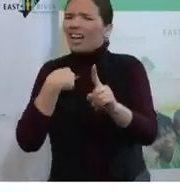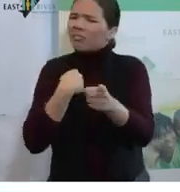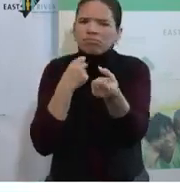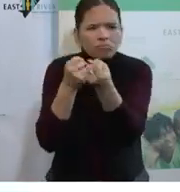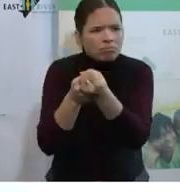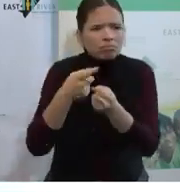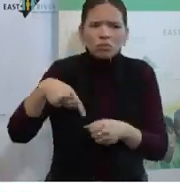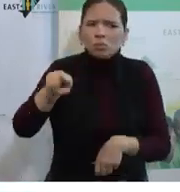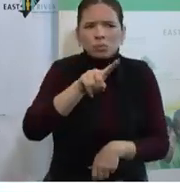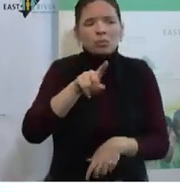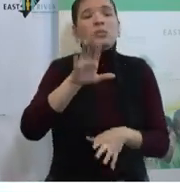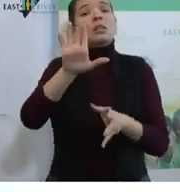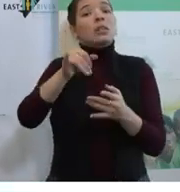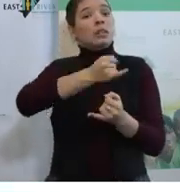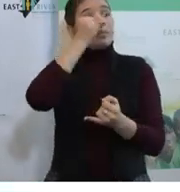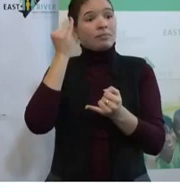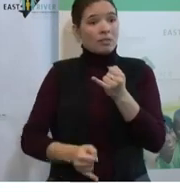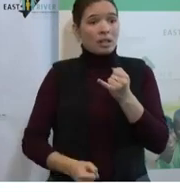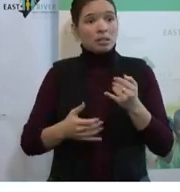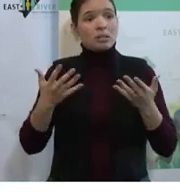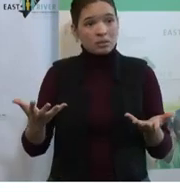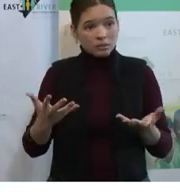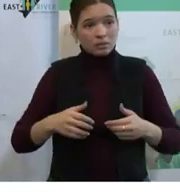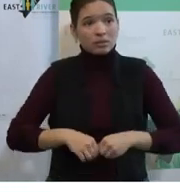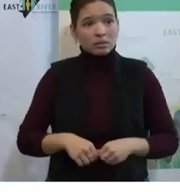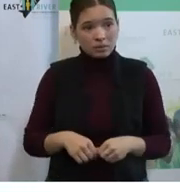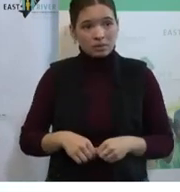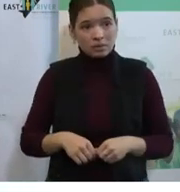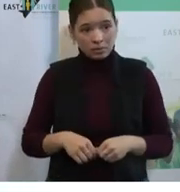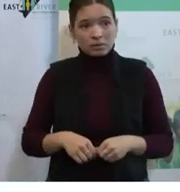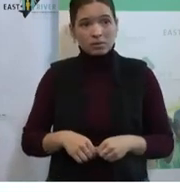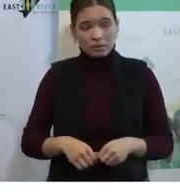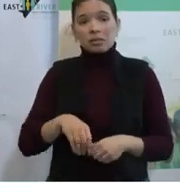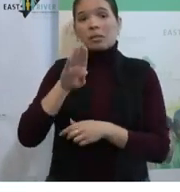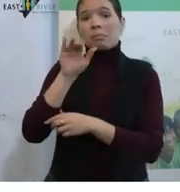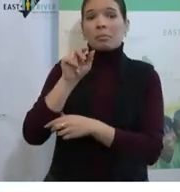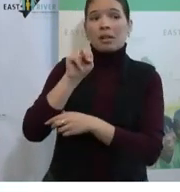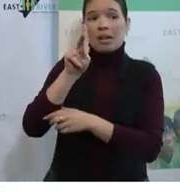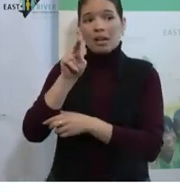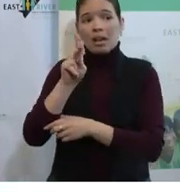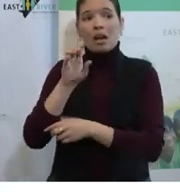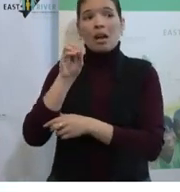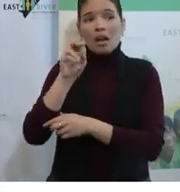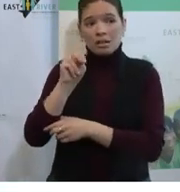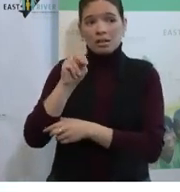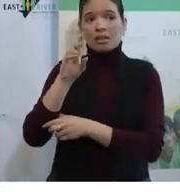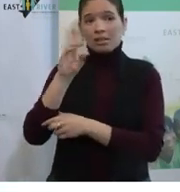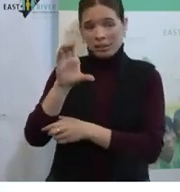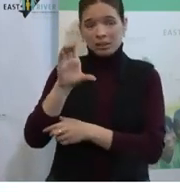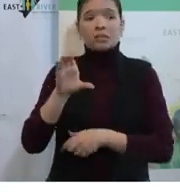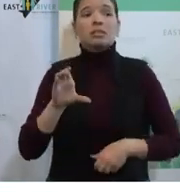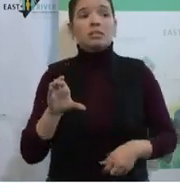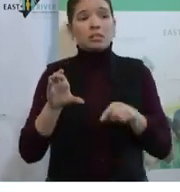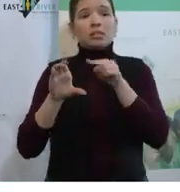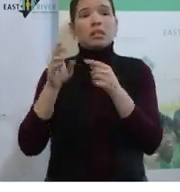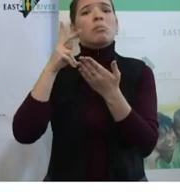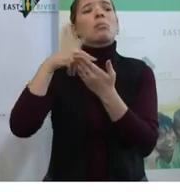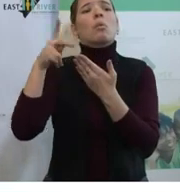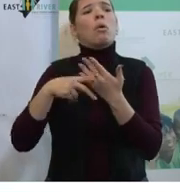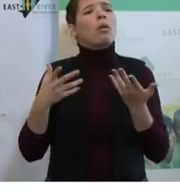DC program, which is for the unbanked and underbanked here in the district. We're here to support you. Visit our website,